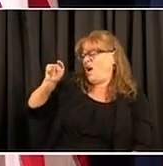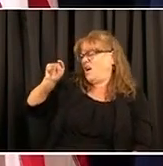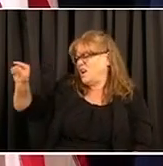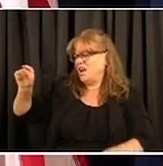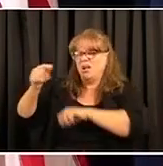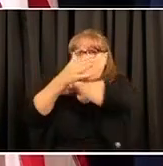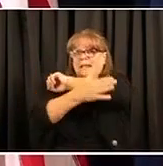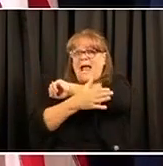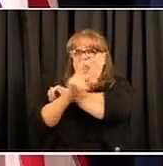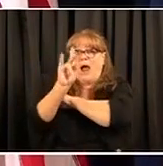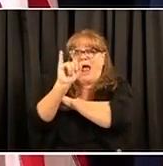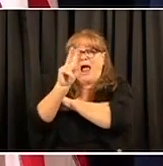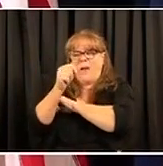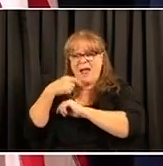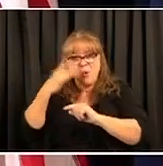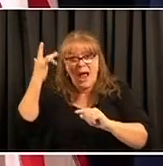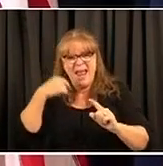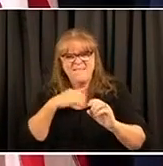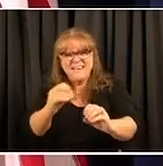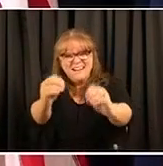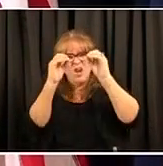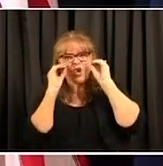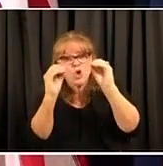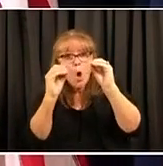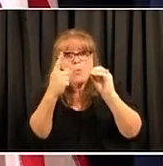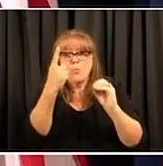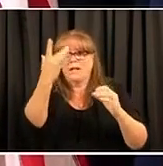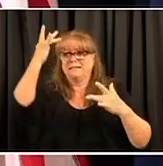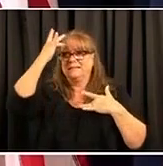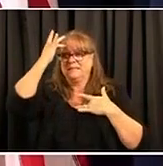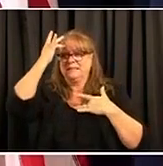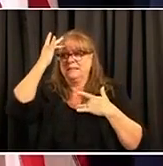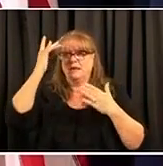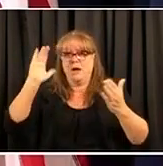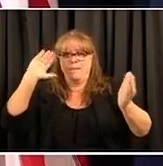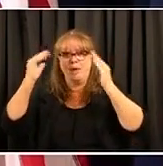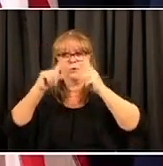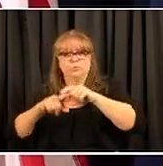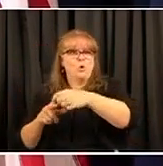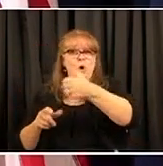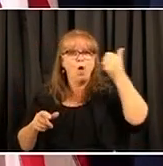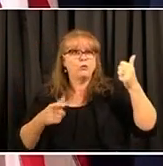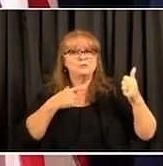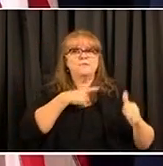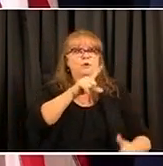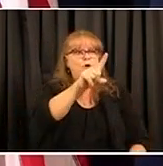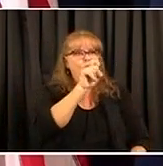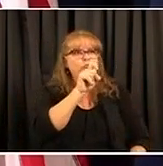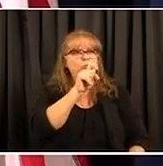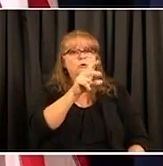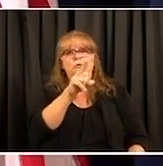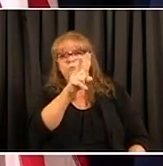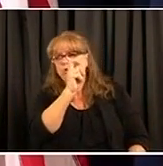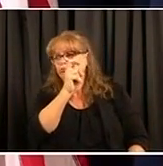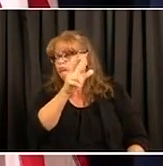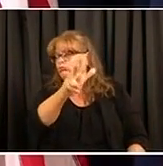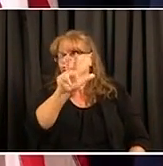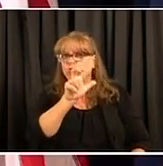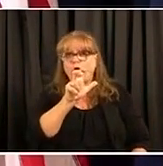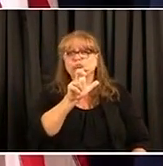cases, dozens or hundreds of cases. And then my second question is if you want to